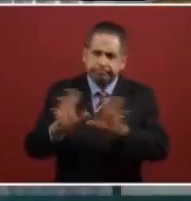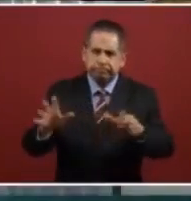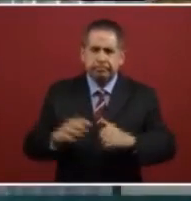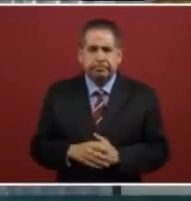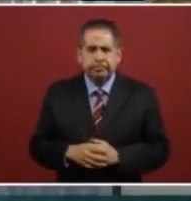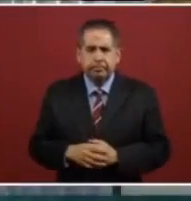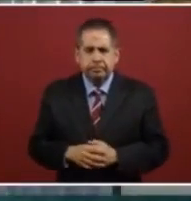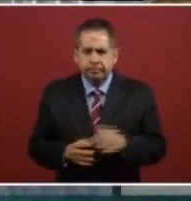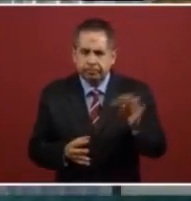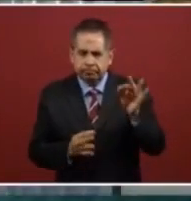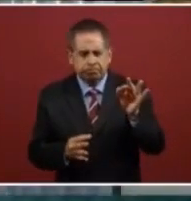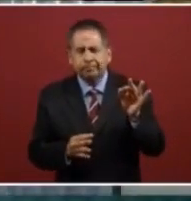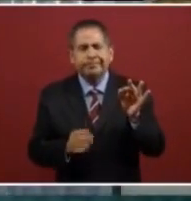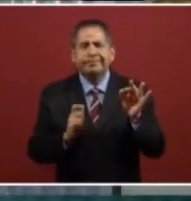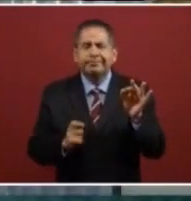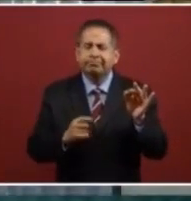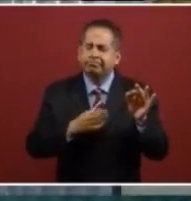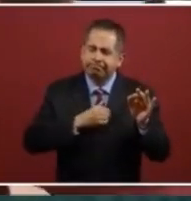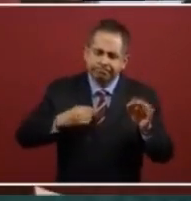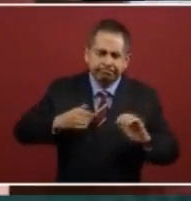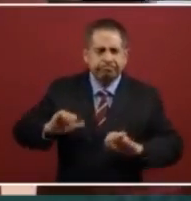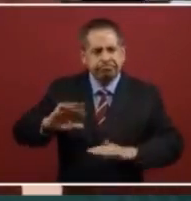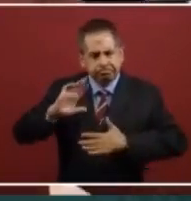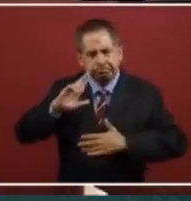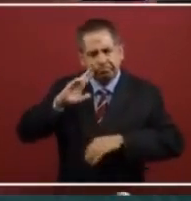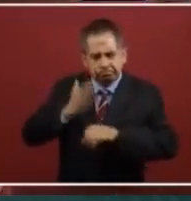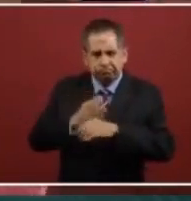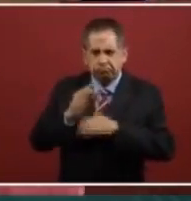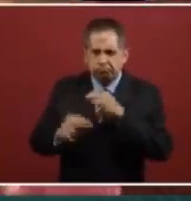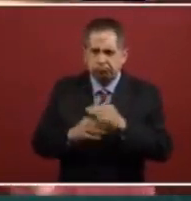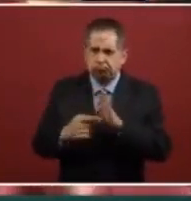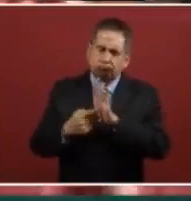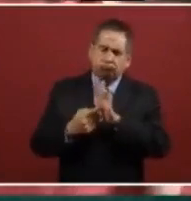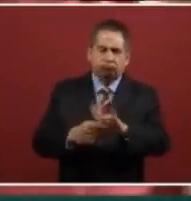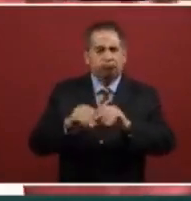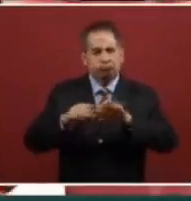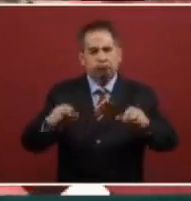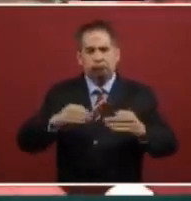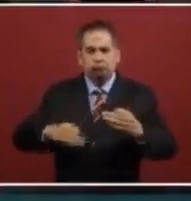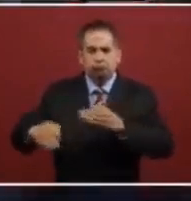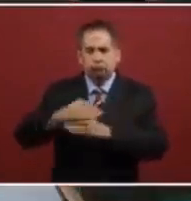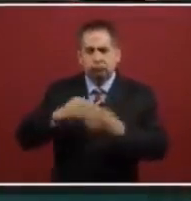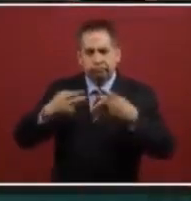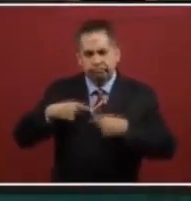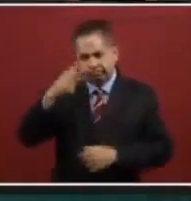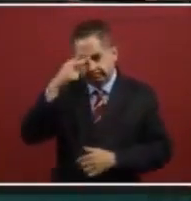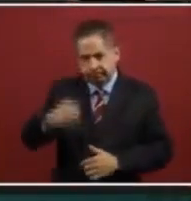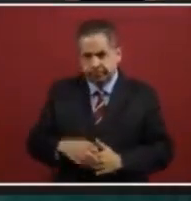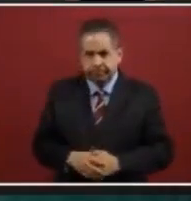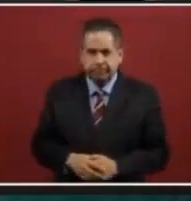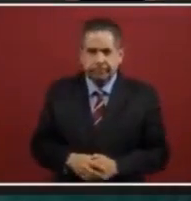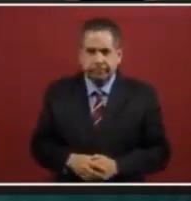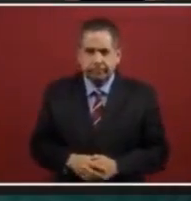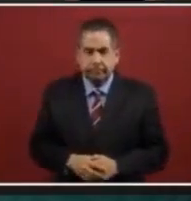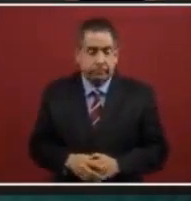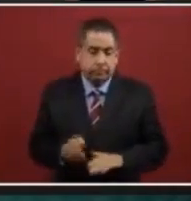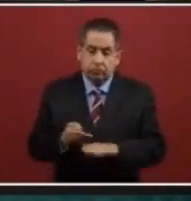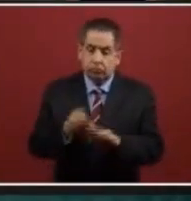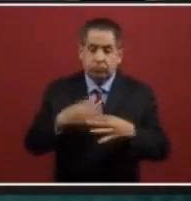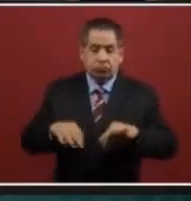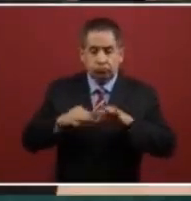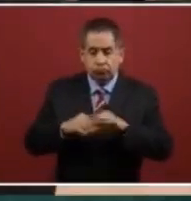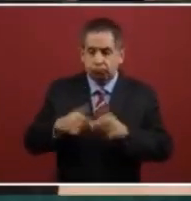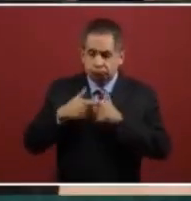income. documento es el compromiso de hacerlo extensivo a todos Everyone nosotros, a todos that los works for the mexicanos. government has Es to muy show importante para